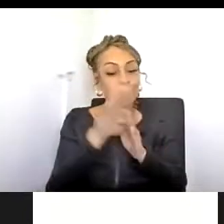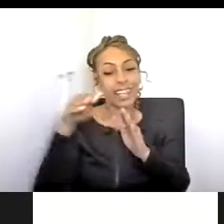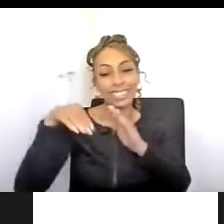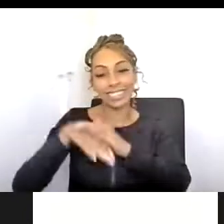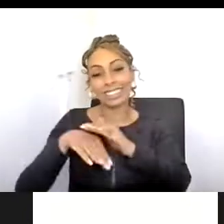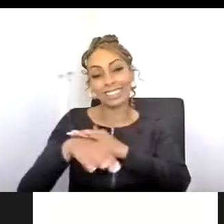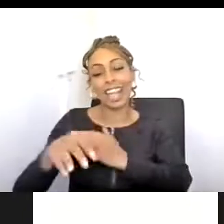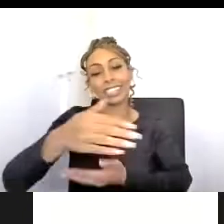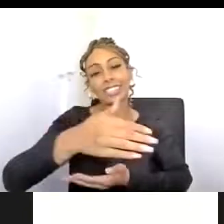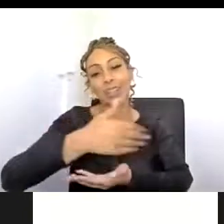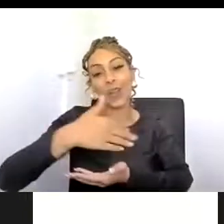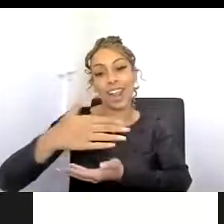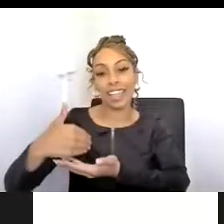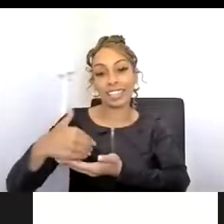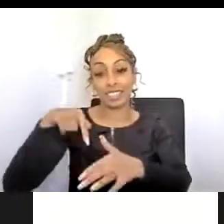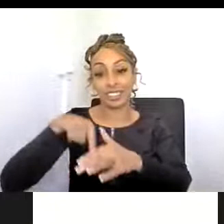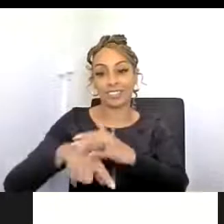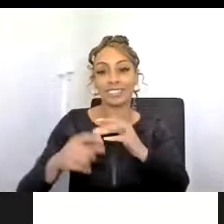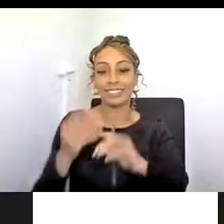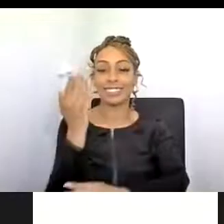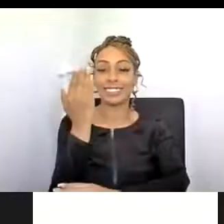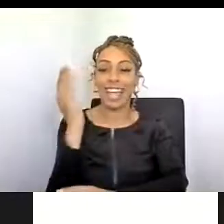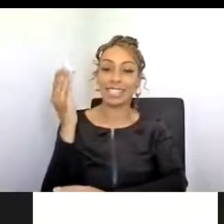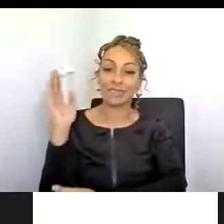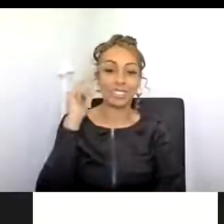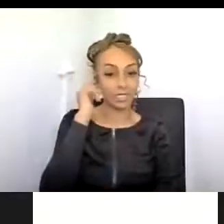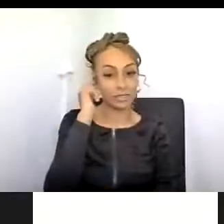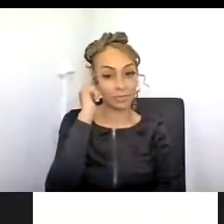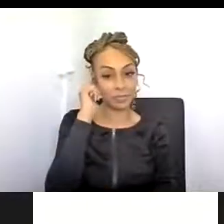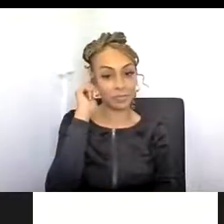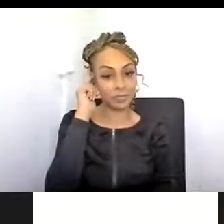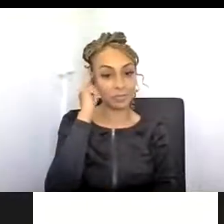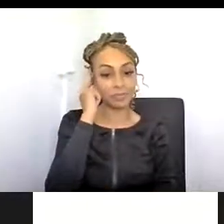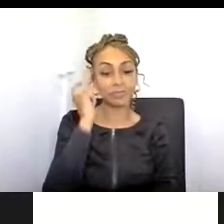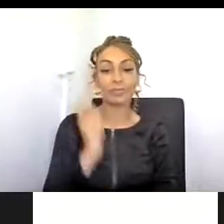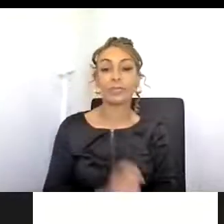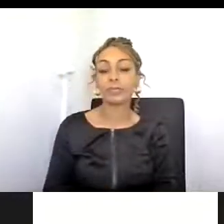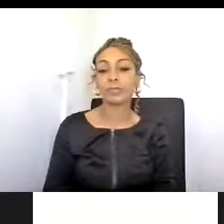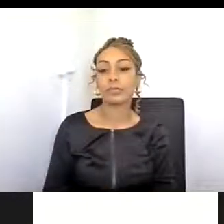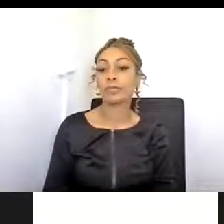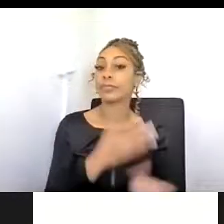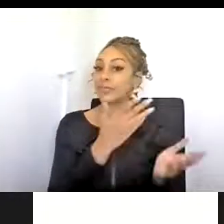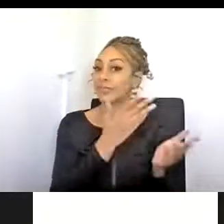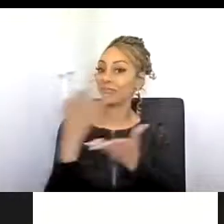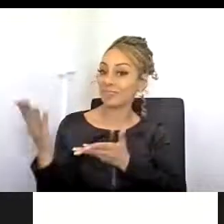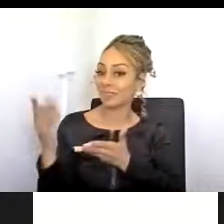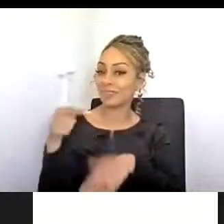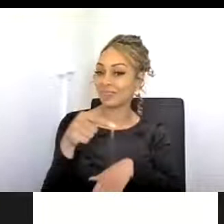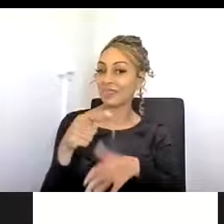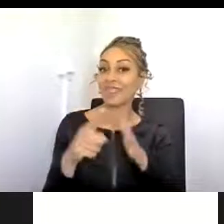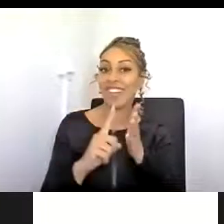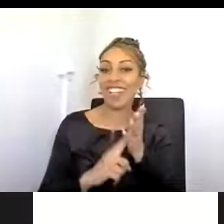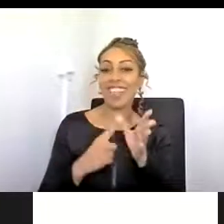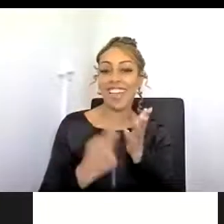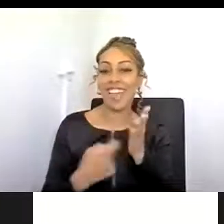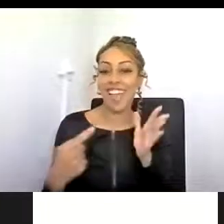of that collection in this exhibition. So without further ado, I would very much like to pass over to Lara, who is going